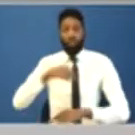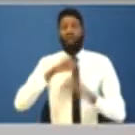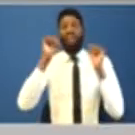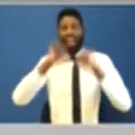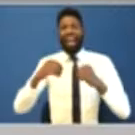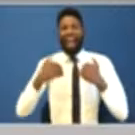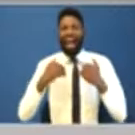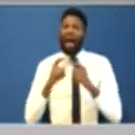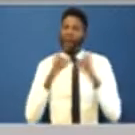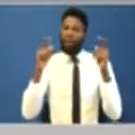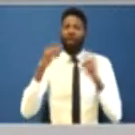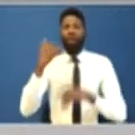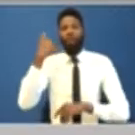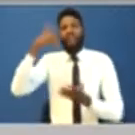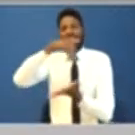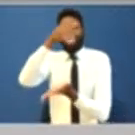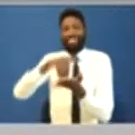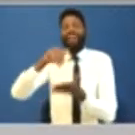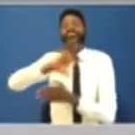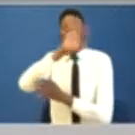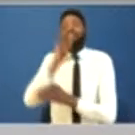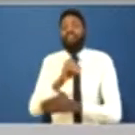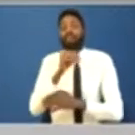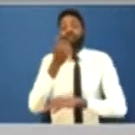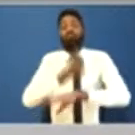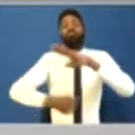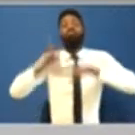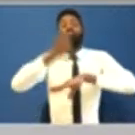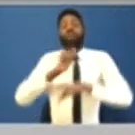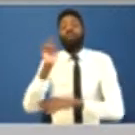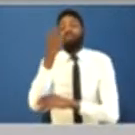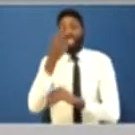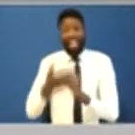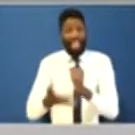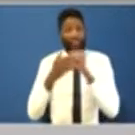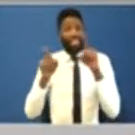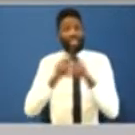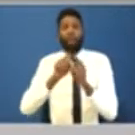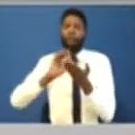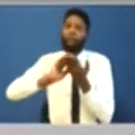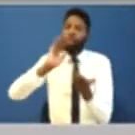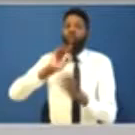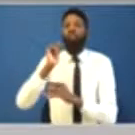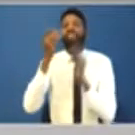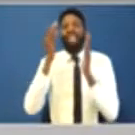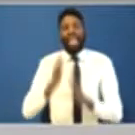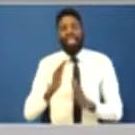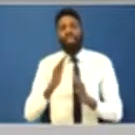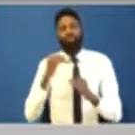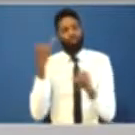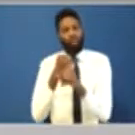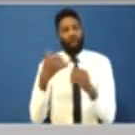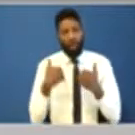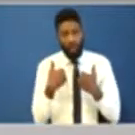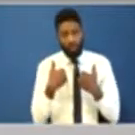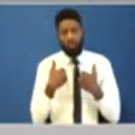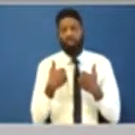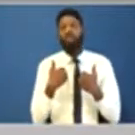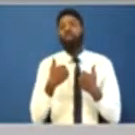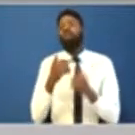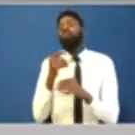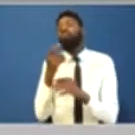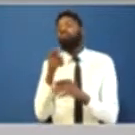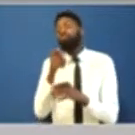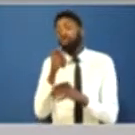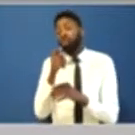center in africa in kenya and that's something that we can also provide jobs for a lot of kenyans because the minimum wage in that call center would be